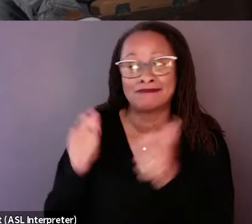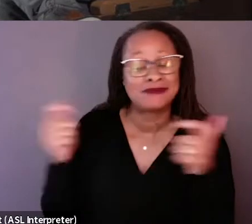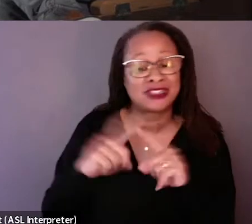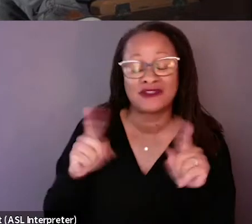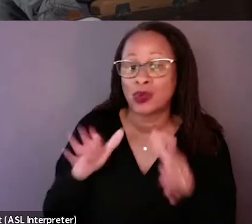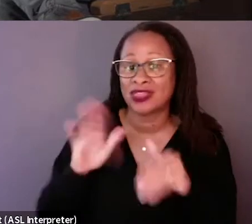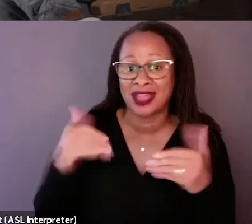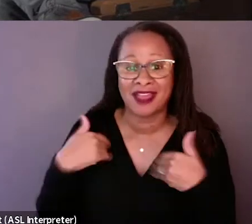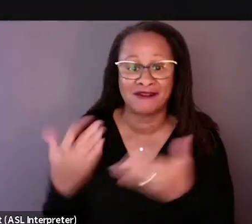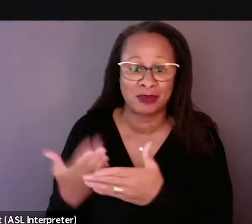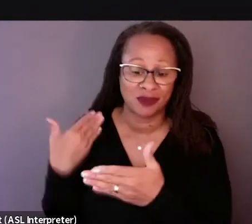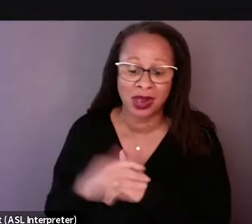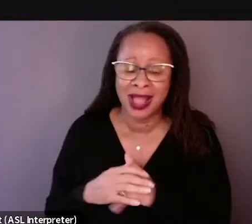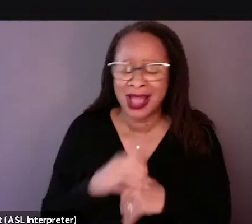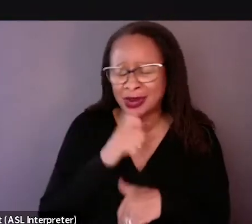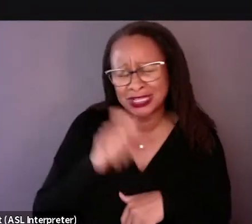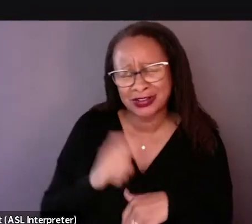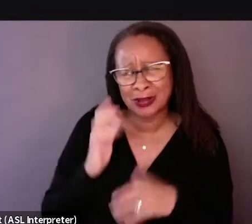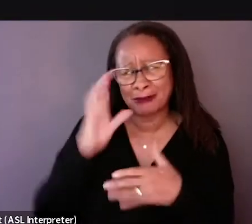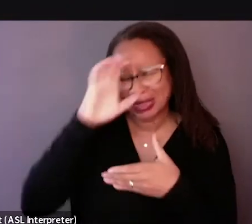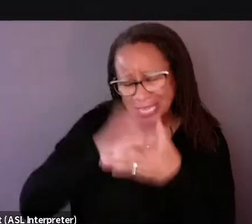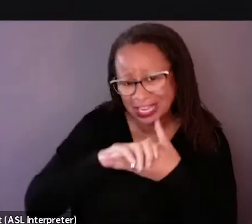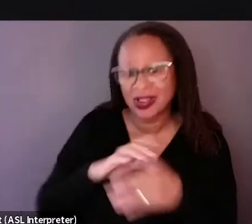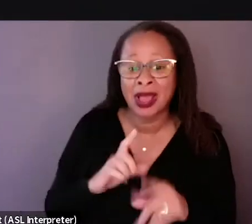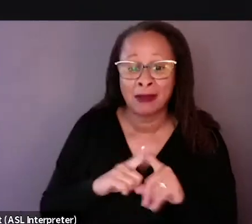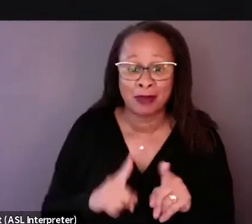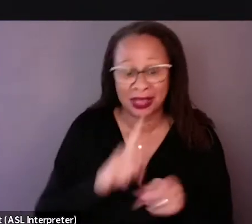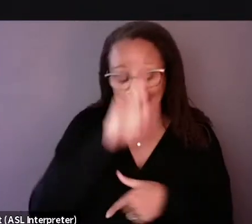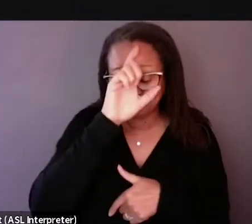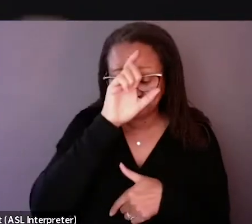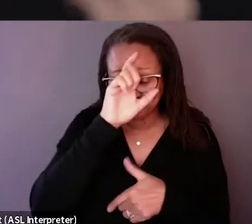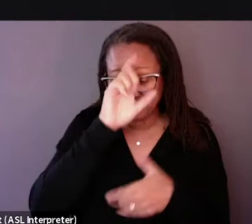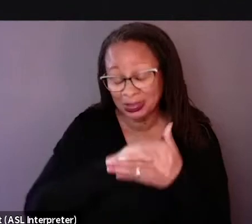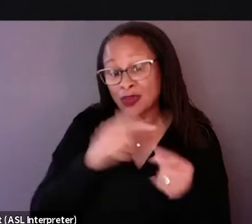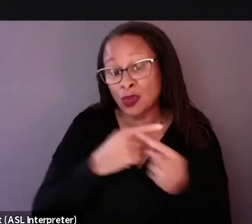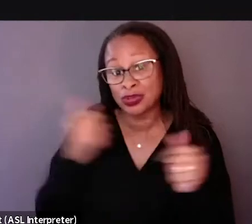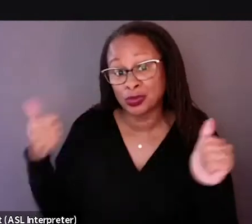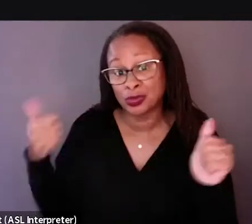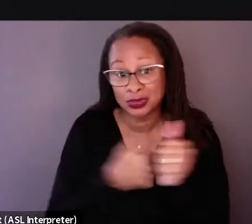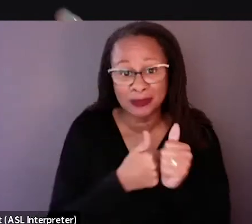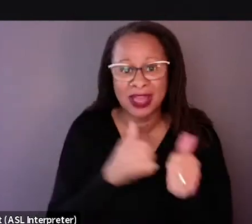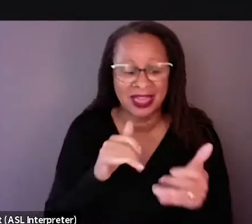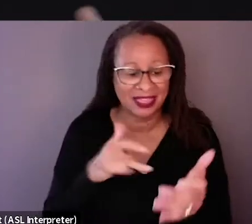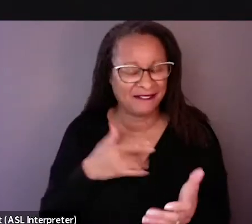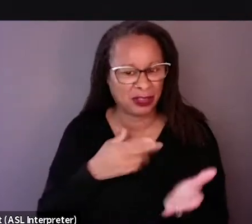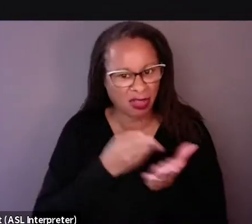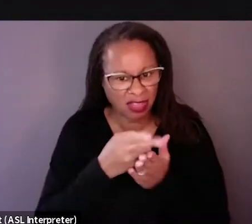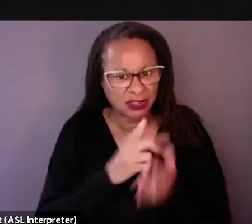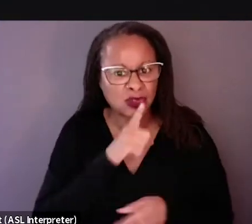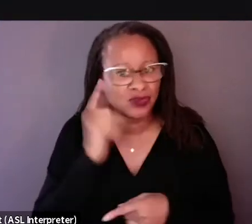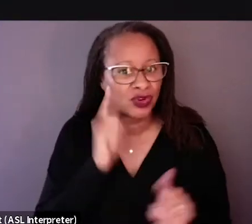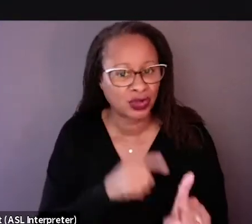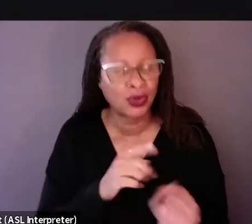that I necessarily believe in it, but I believe when you pursue something that feels like your authentic truth, and when you live your life in a way where meaning is at the